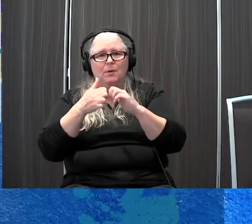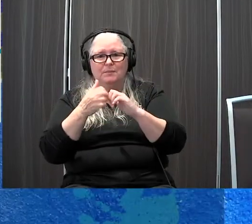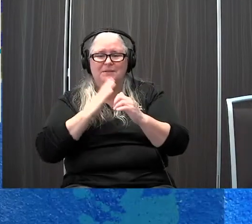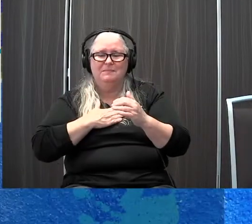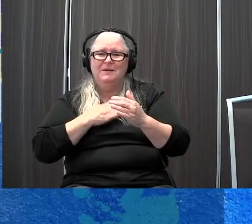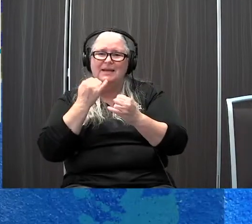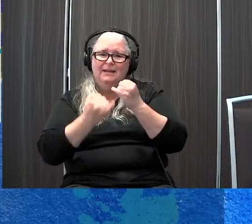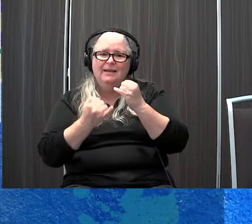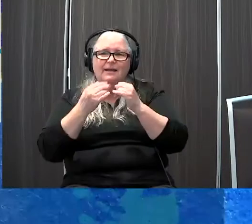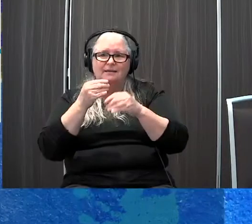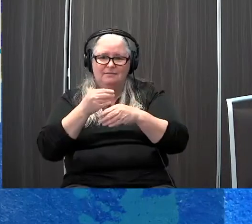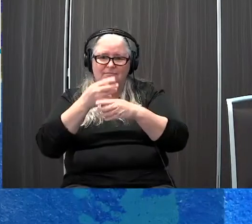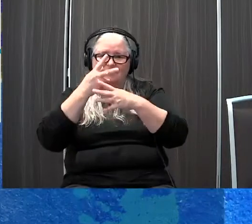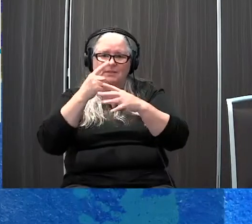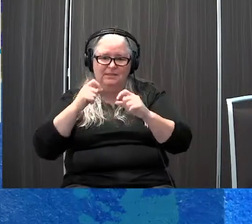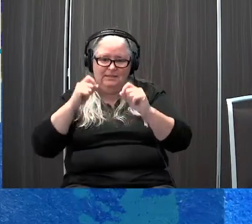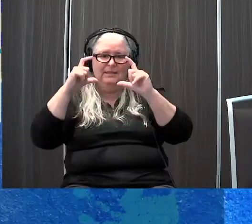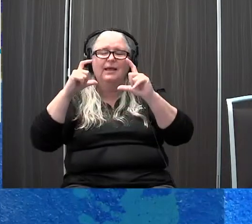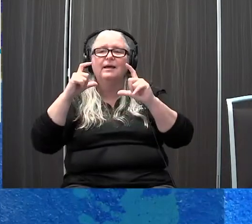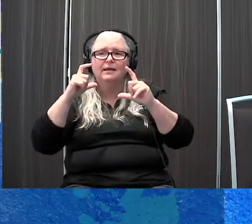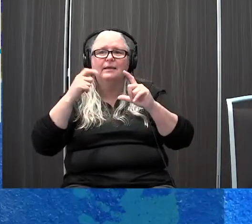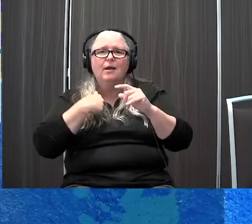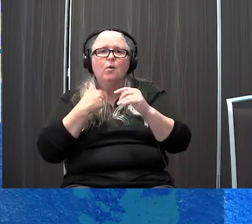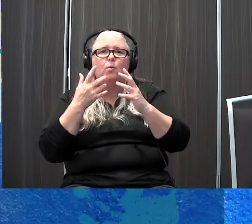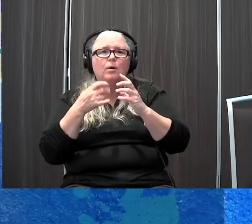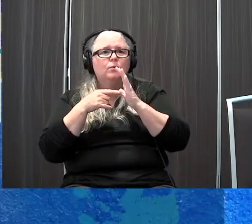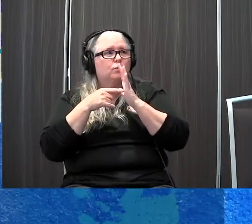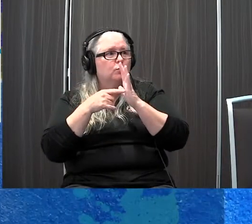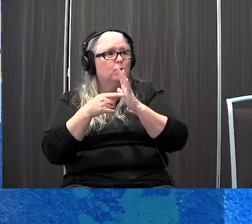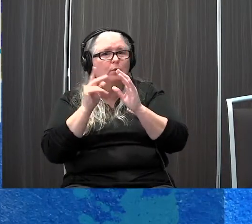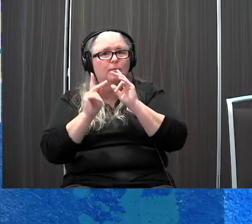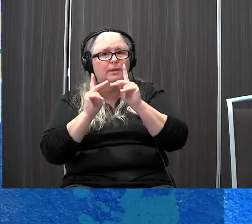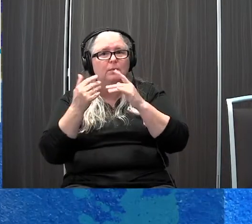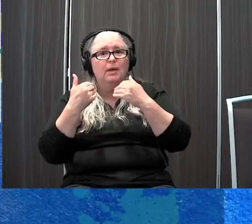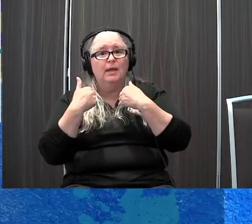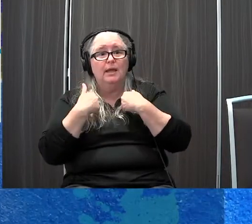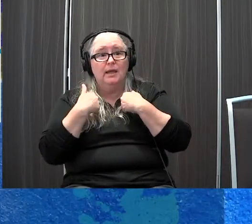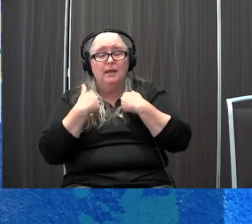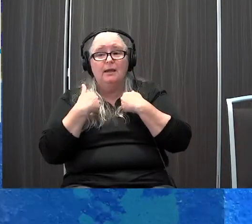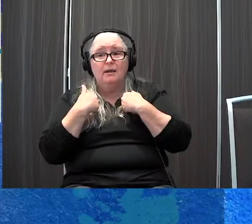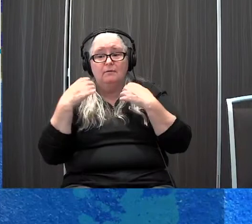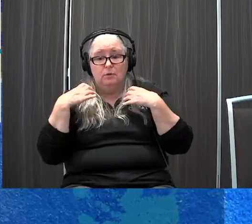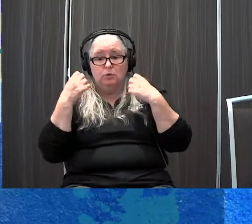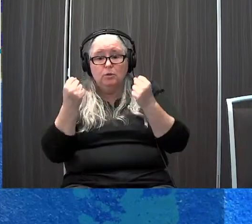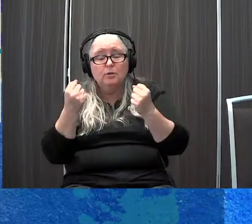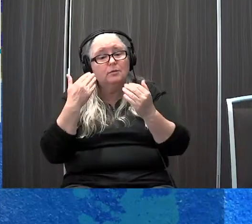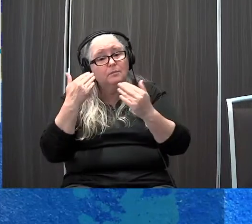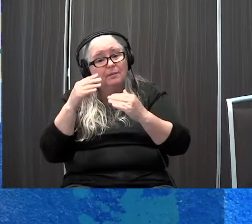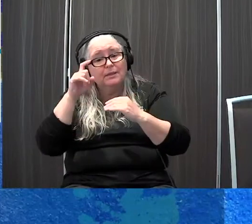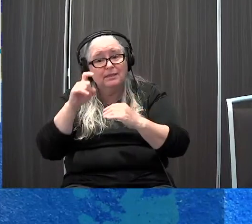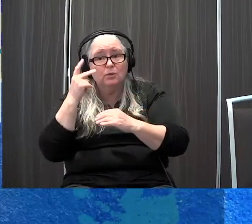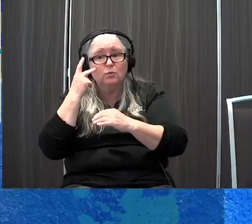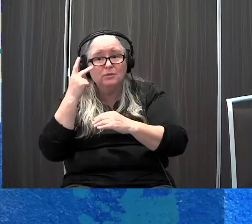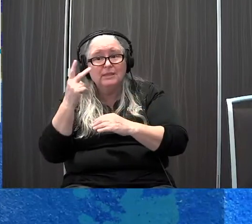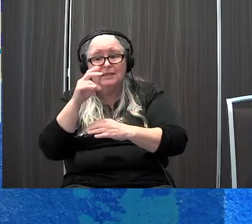conclude. I want to just emphasize that people who have charge may need to see an